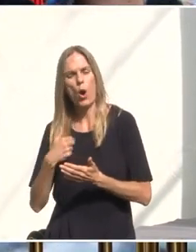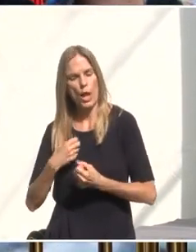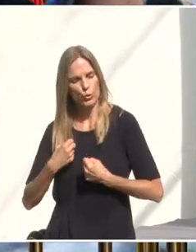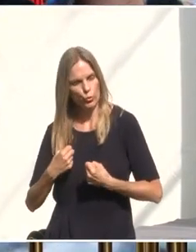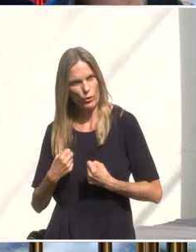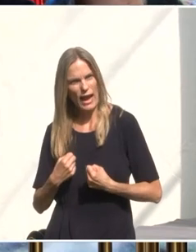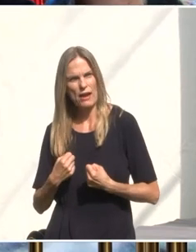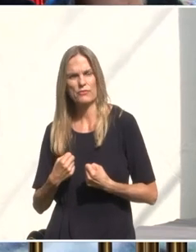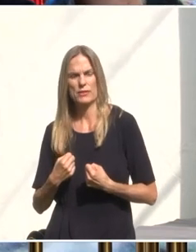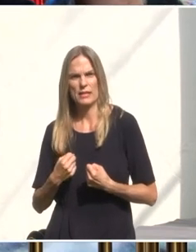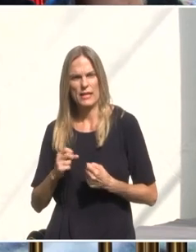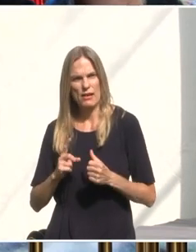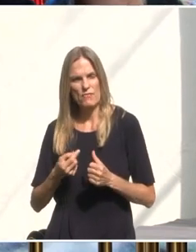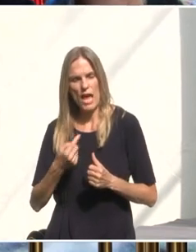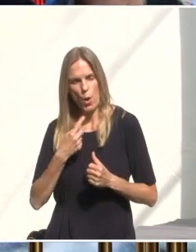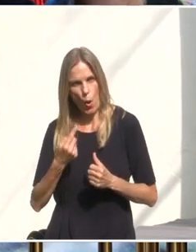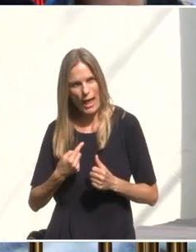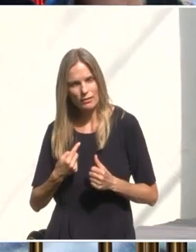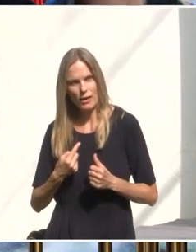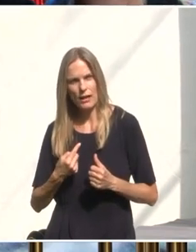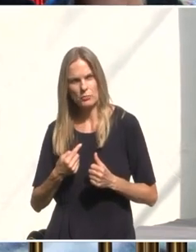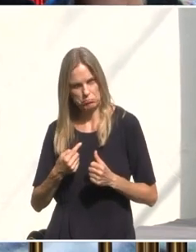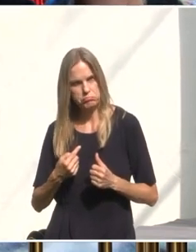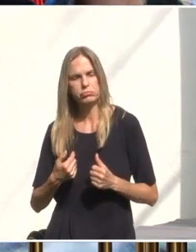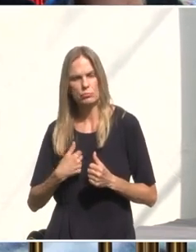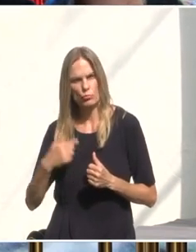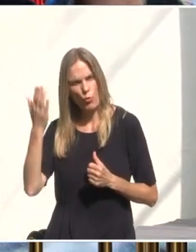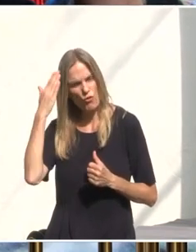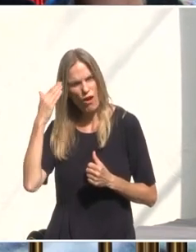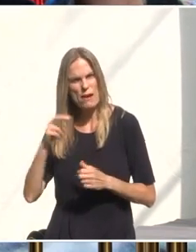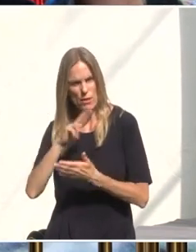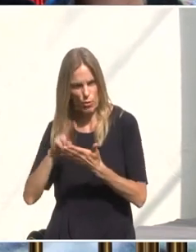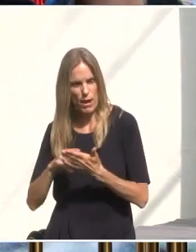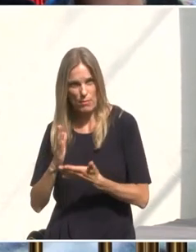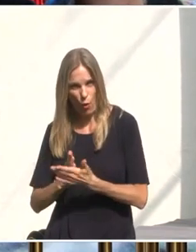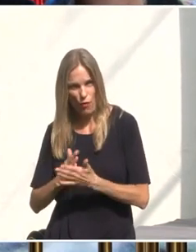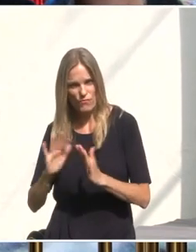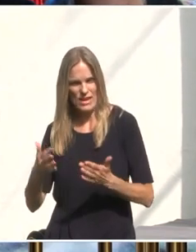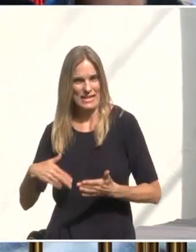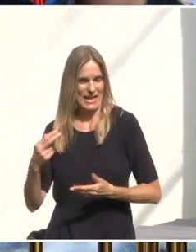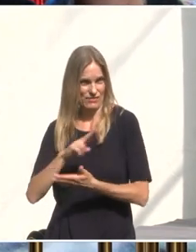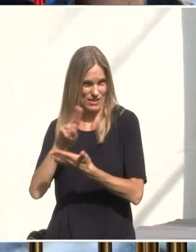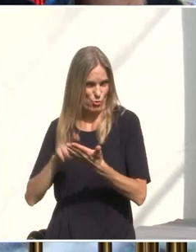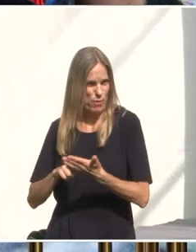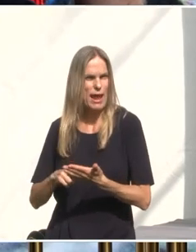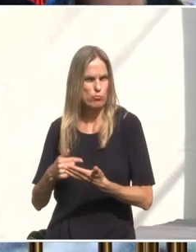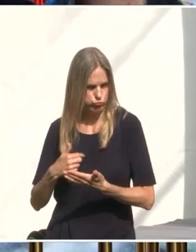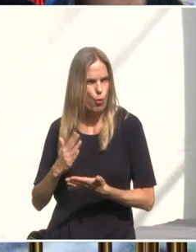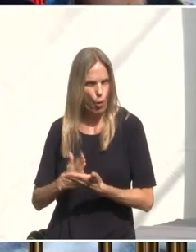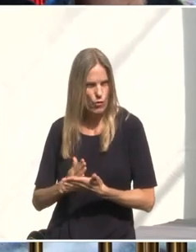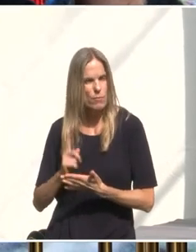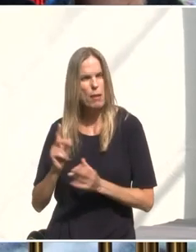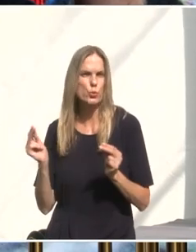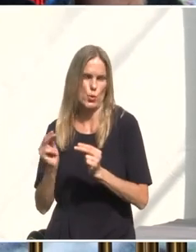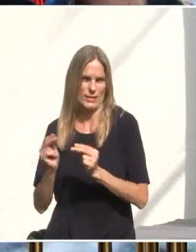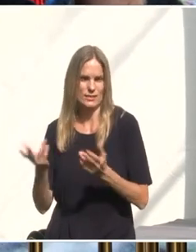To say that I'm coping with mental health issues or even health issues as such, not